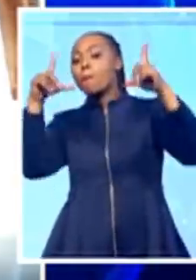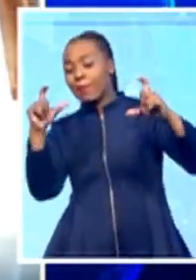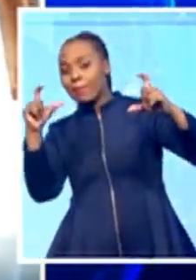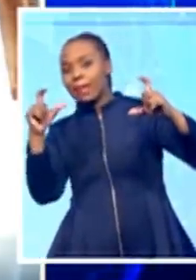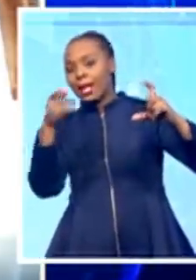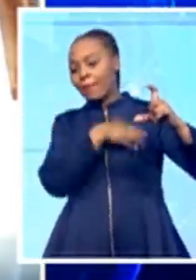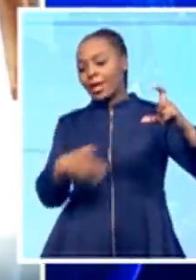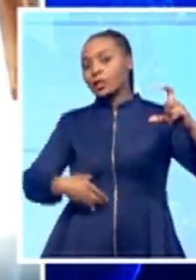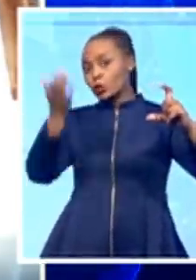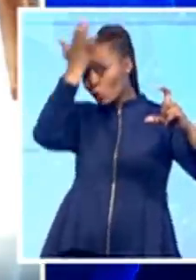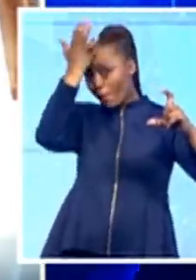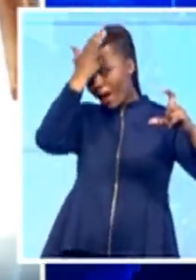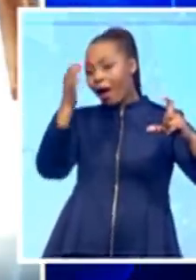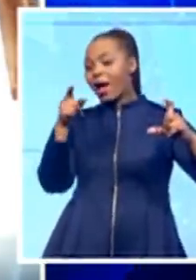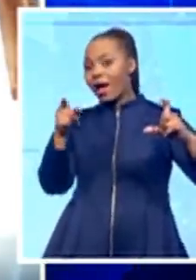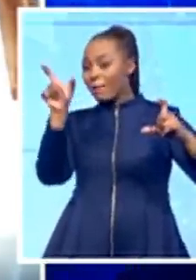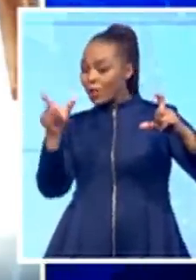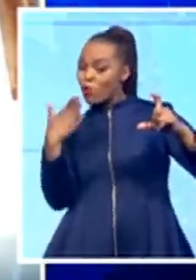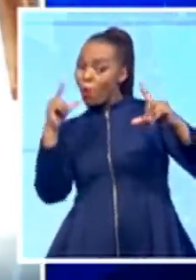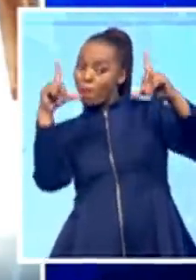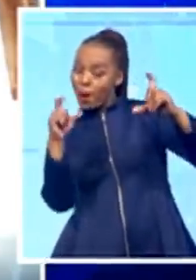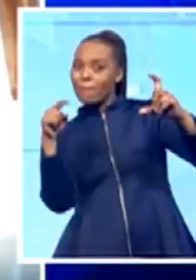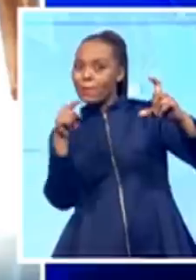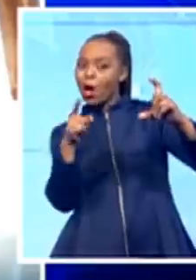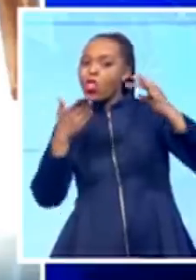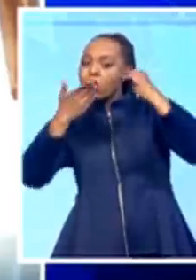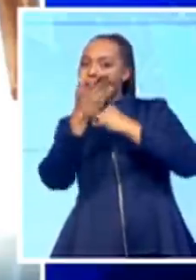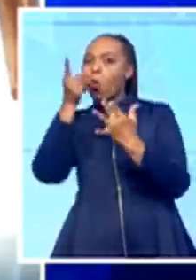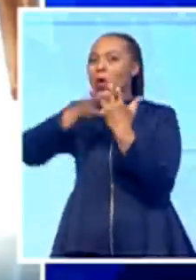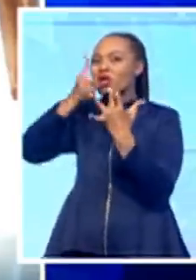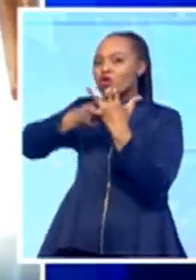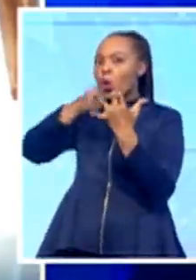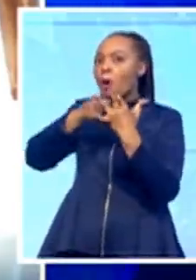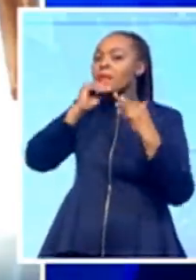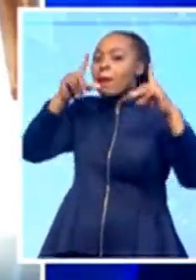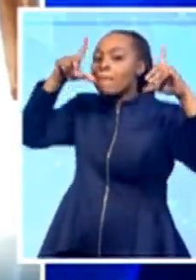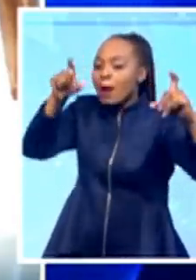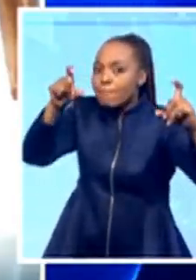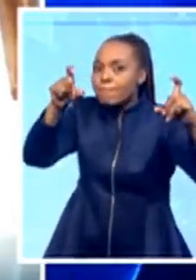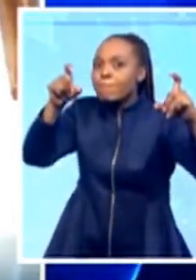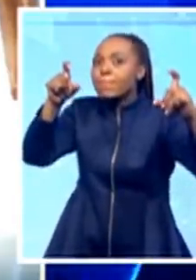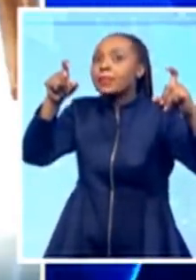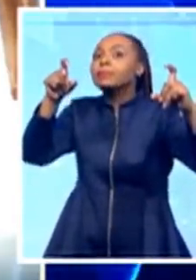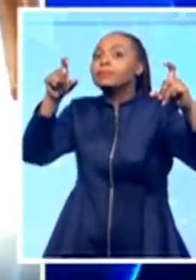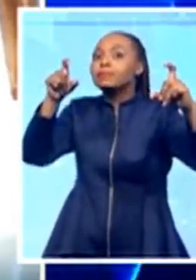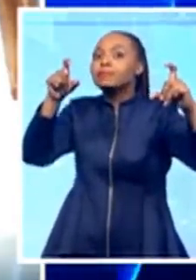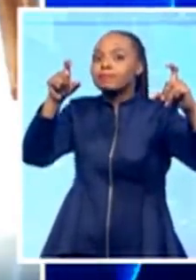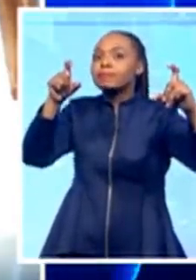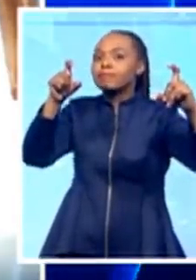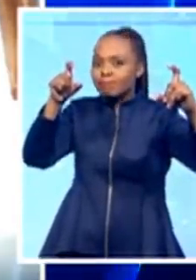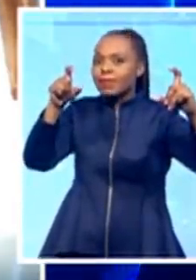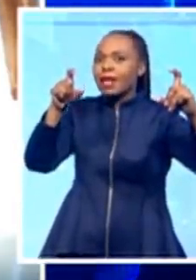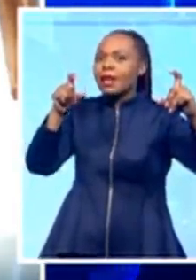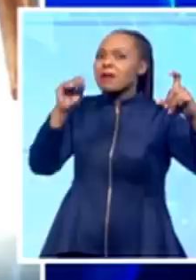and it's through the window. So if you could take that picture through the window, you could shoot a gun through that window. The